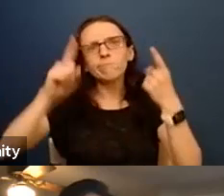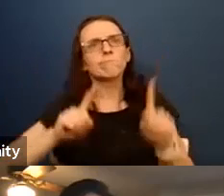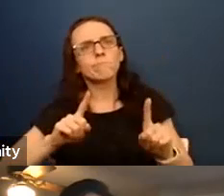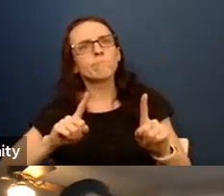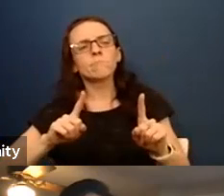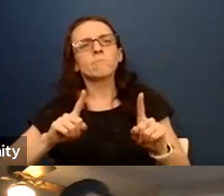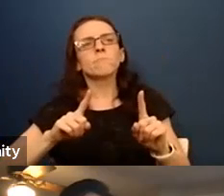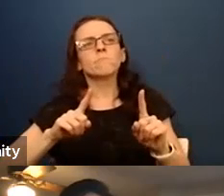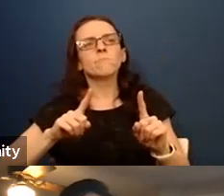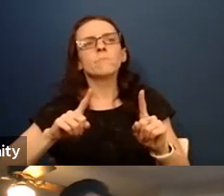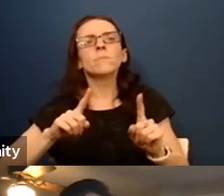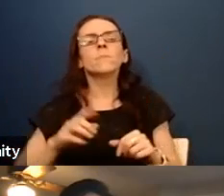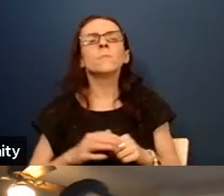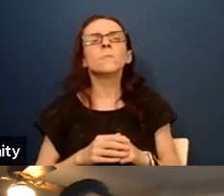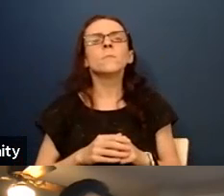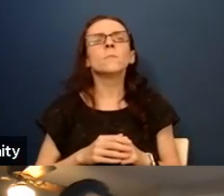whether indeed